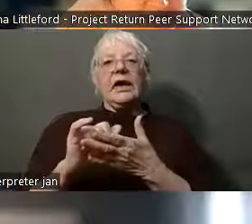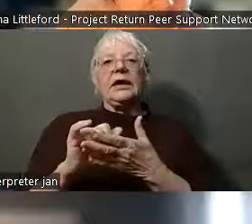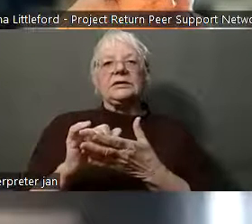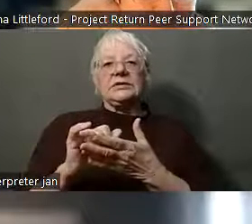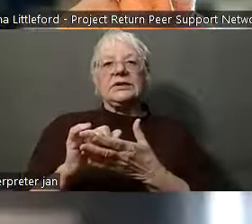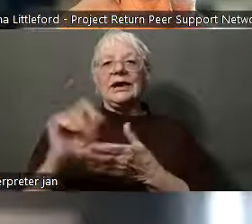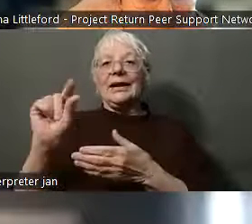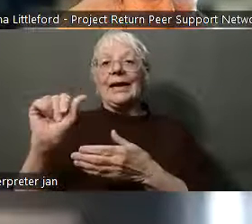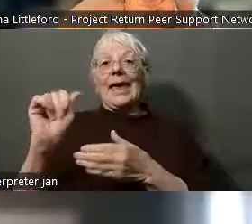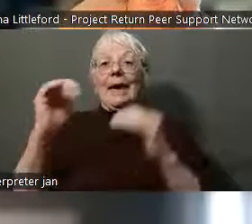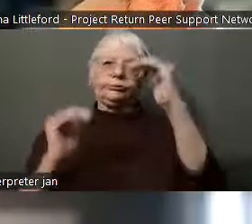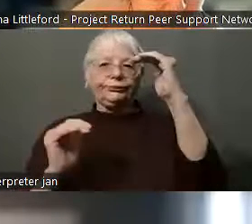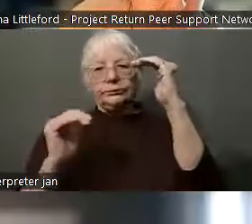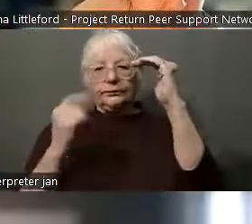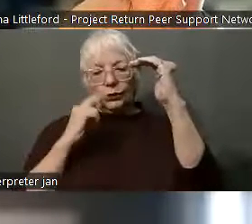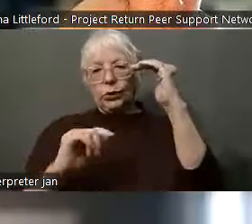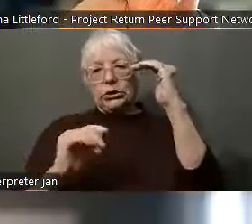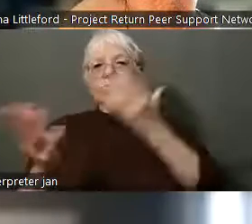in service.